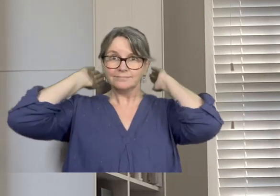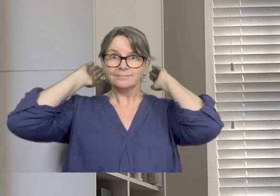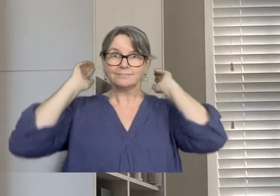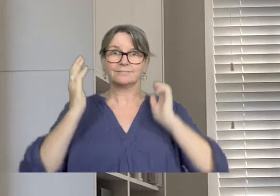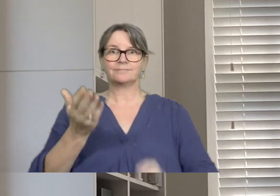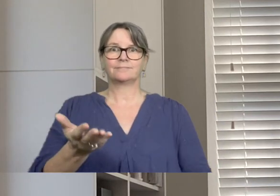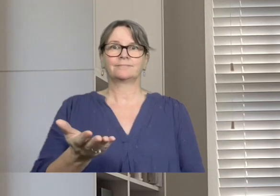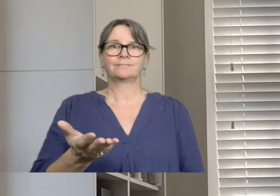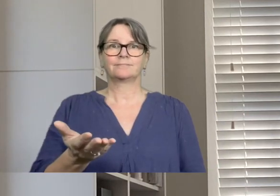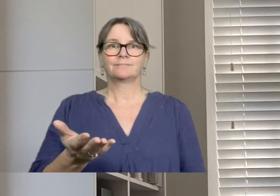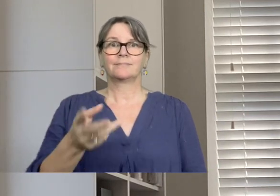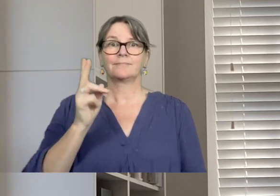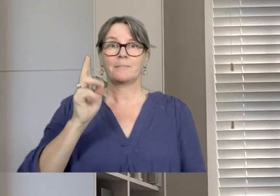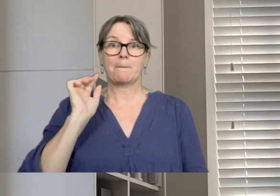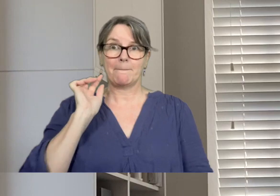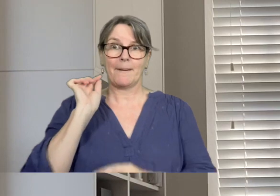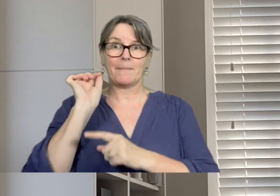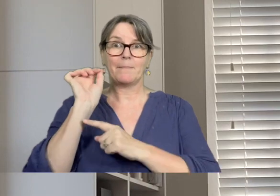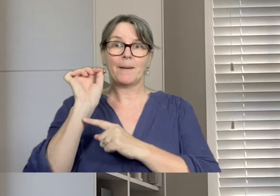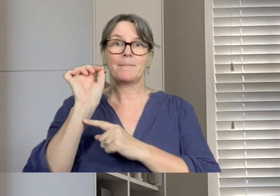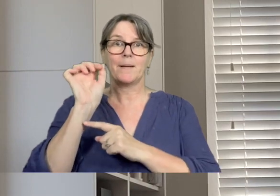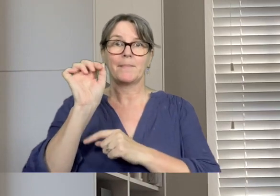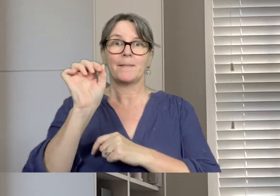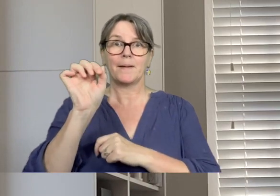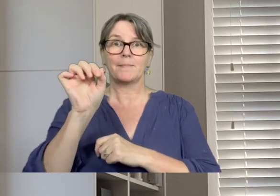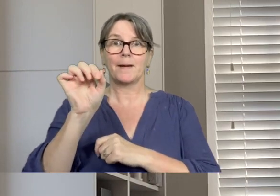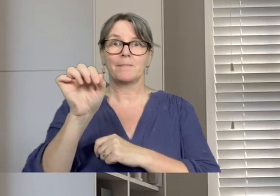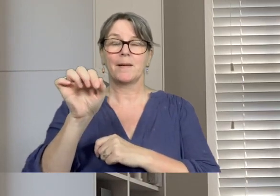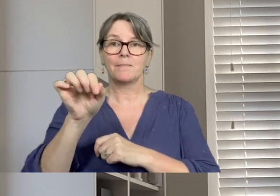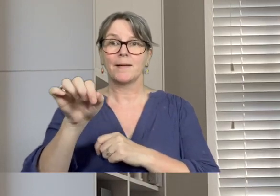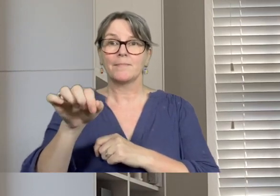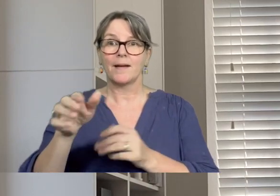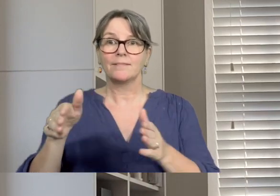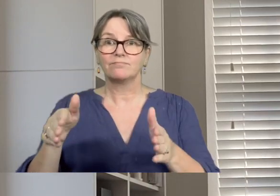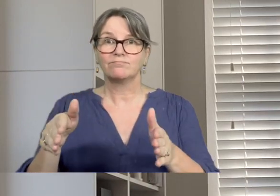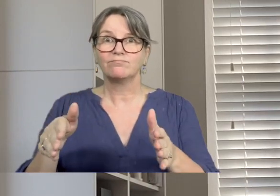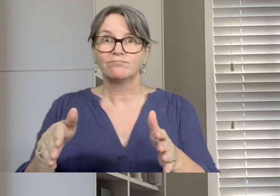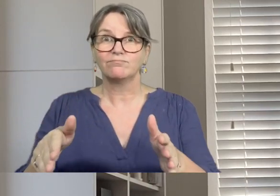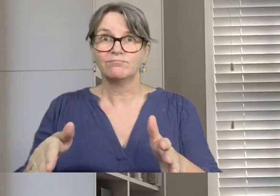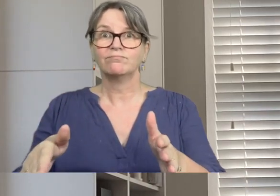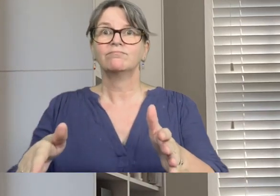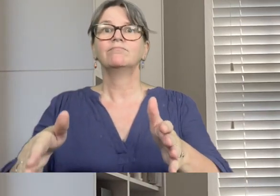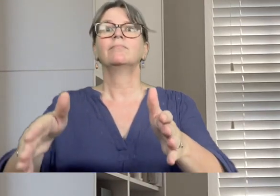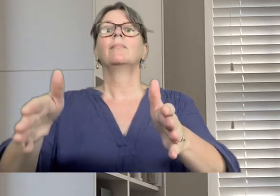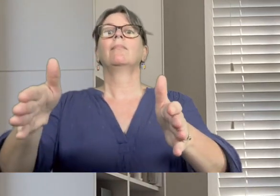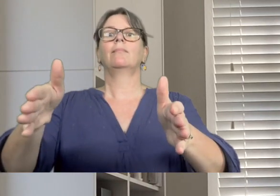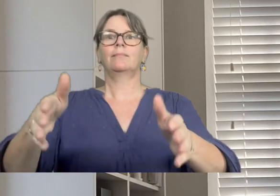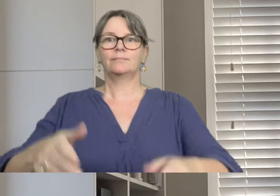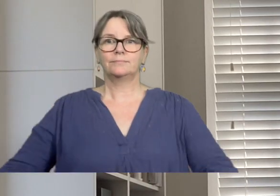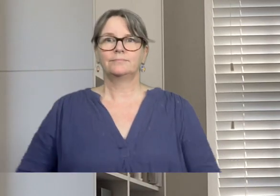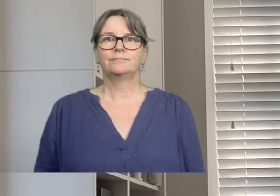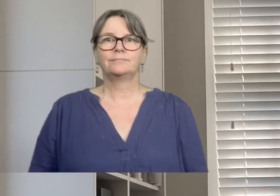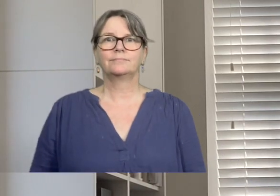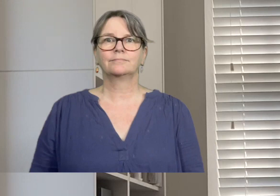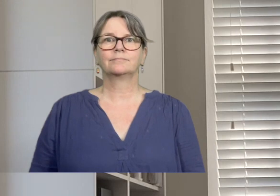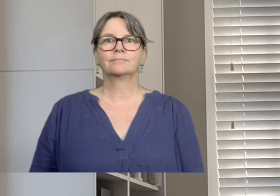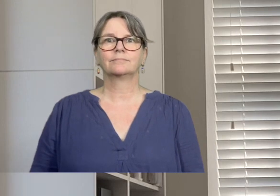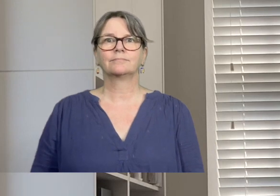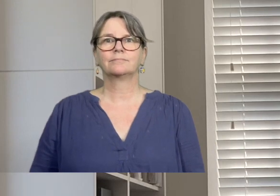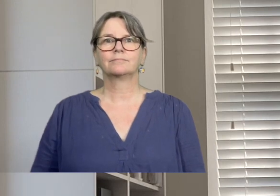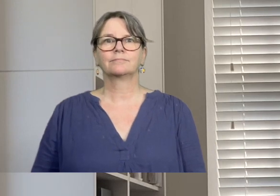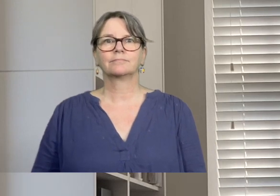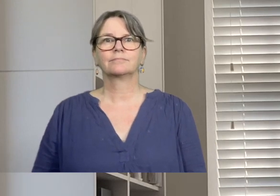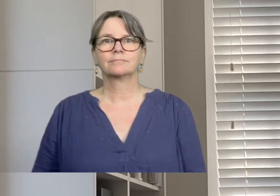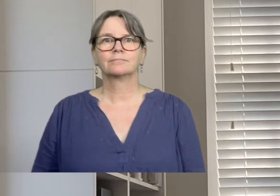in, take those hands behind. As we breathe out, head, neck and shoulders peels off and we roll through. Now the aim is to not